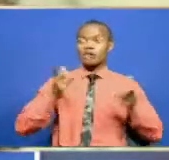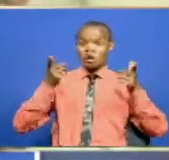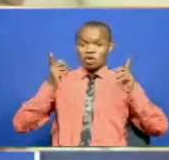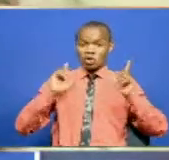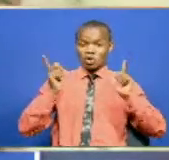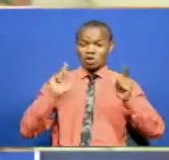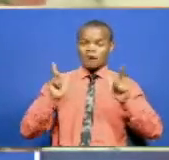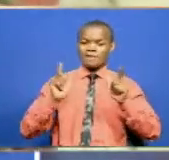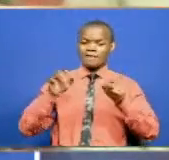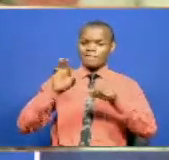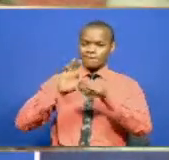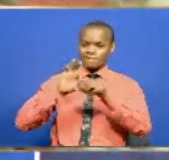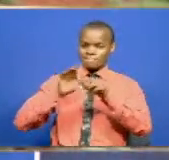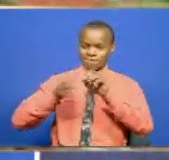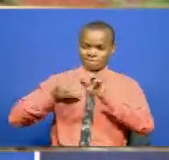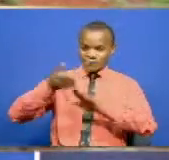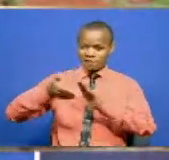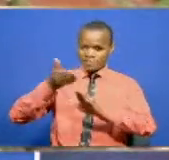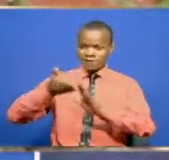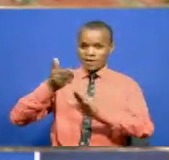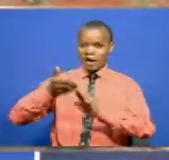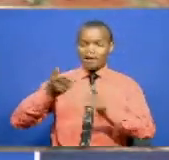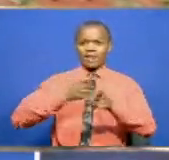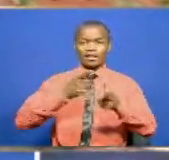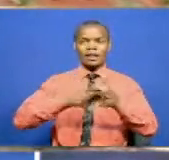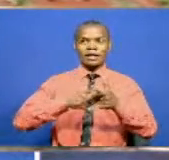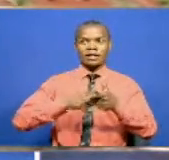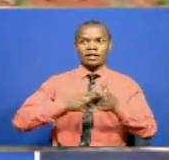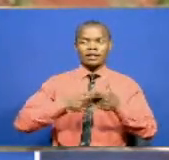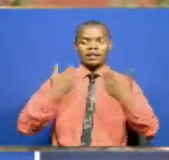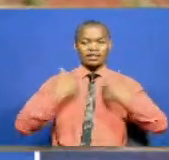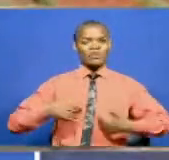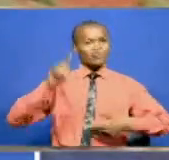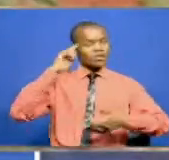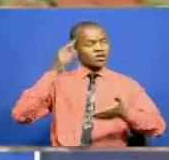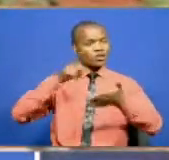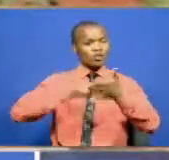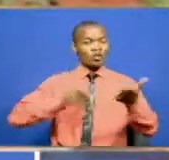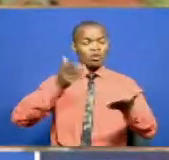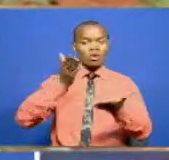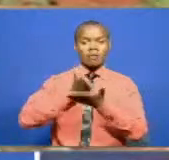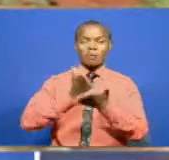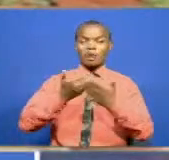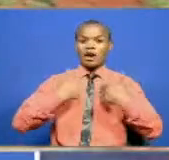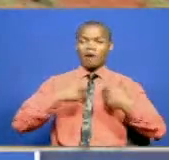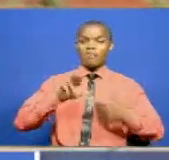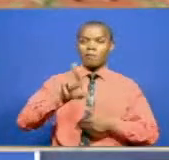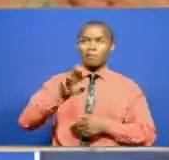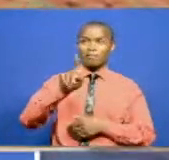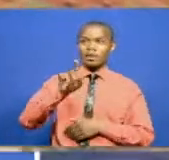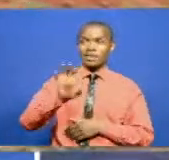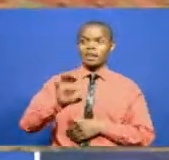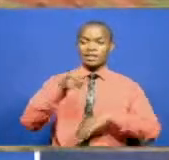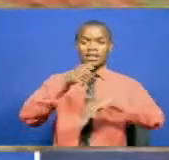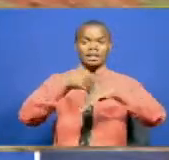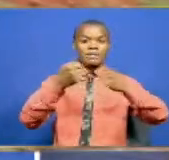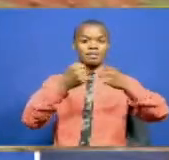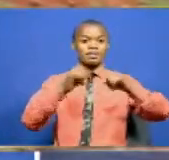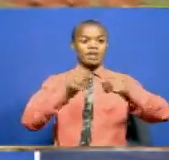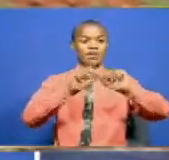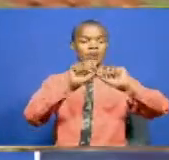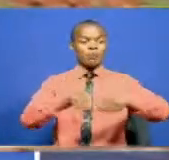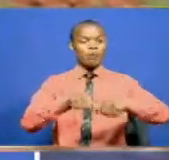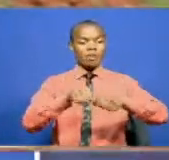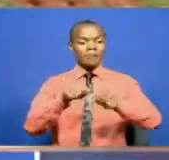high speed. Soso huko mafikiri yangu ni breki haikuwa nayo. Sasa akijaribu kukata teremuke pande ya chini